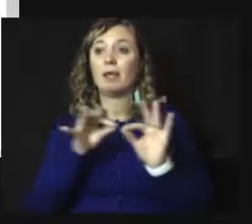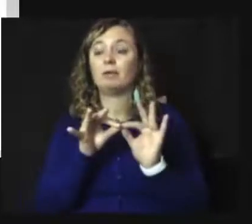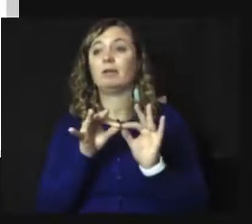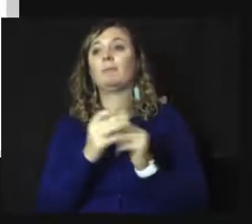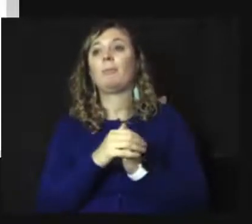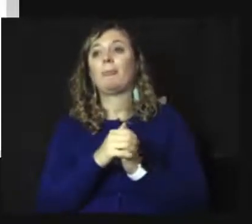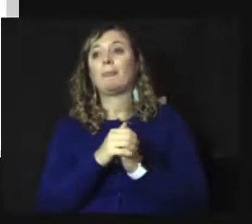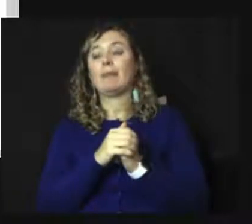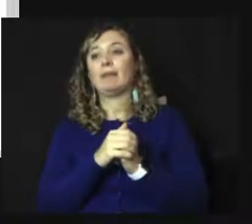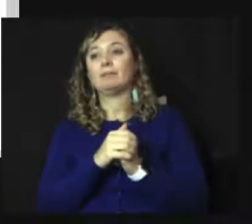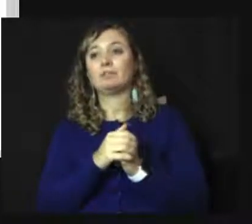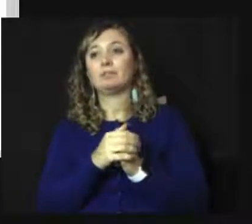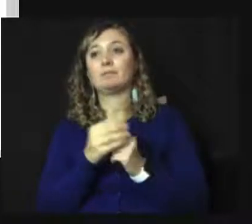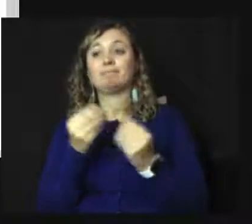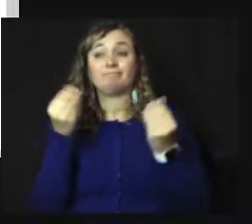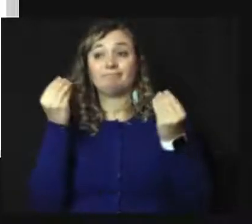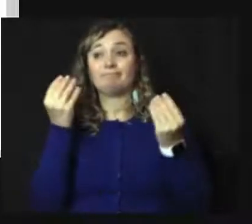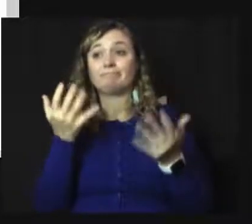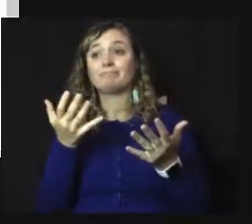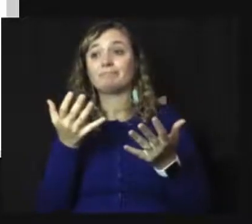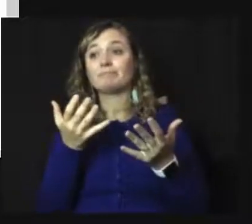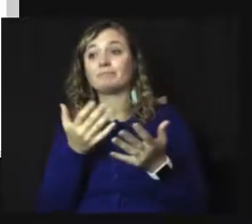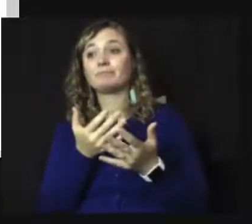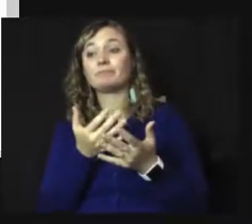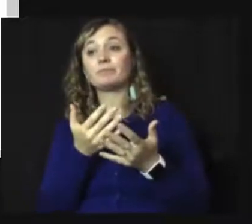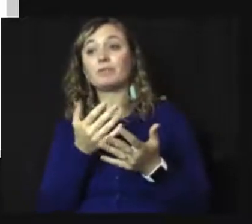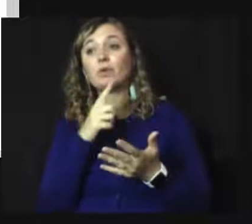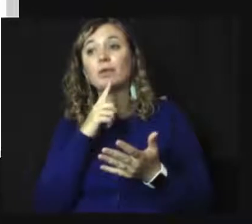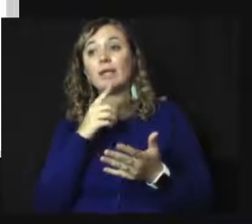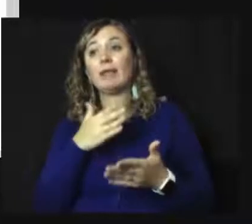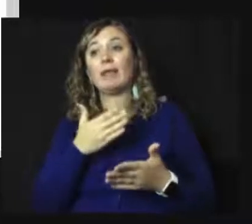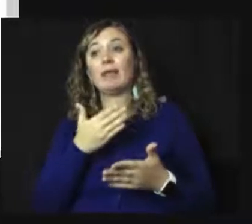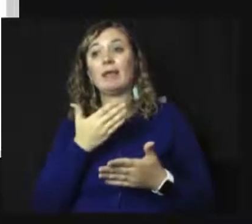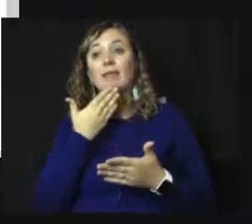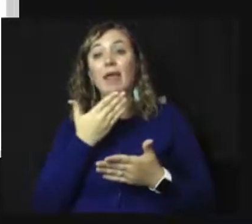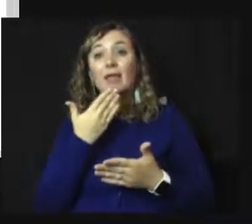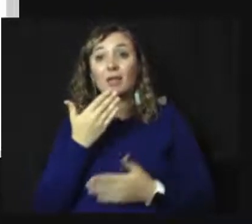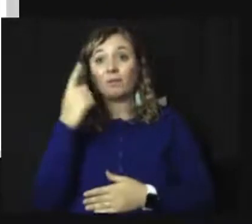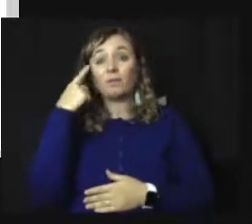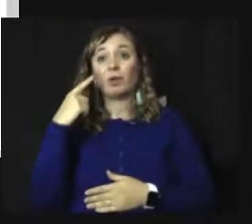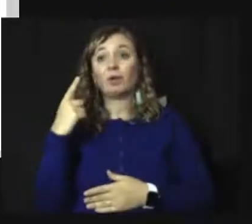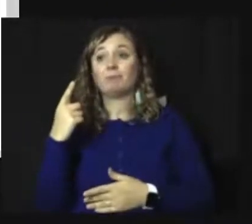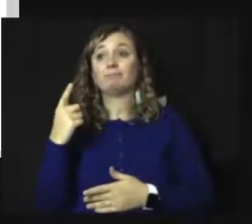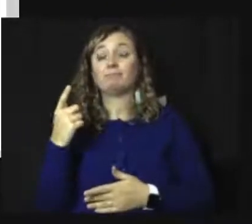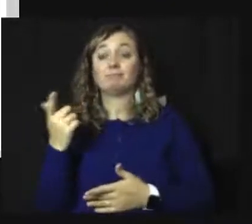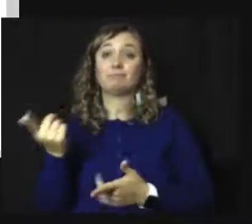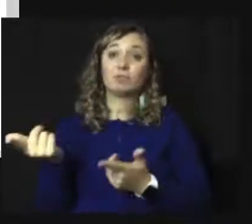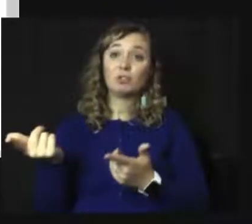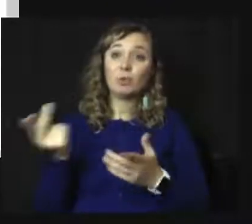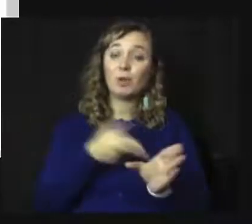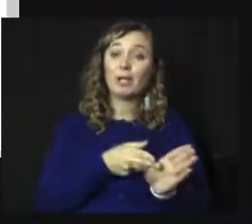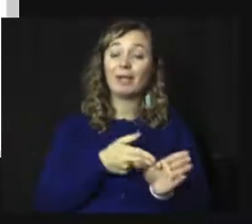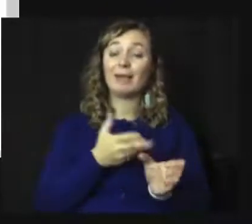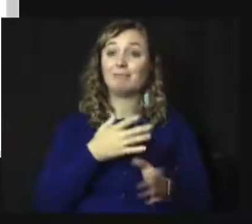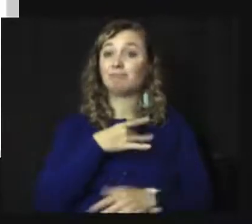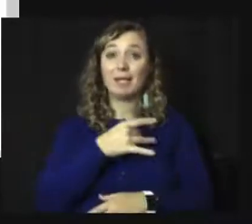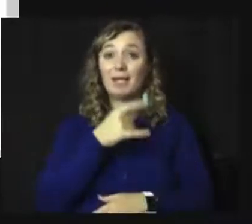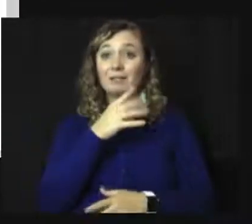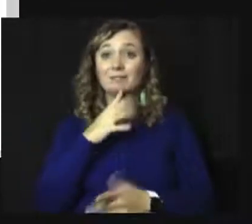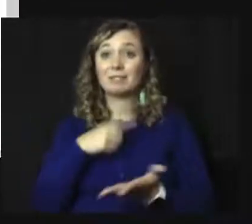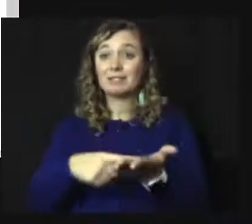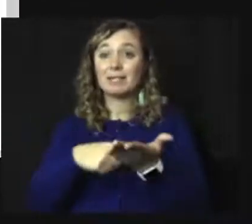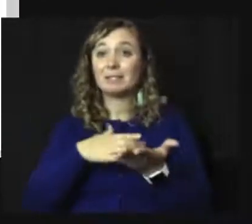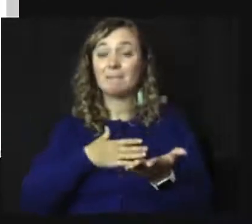Thanks again. Thank you for being here. I am like all over social media. I love to talk about my special interests. That's where I do it. So you can use my